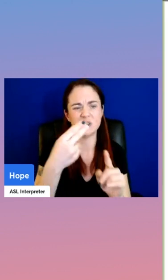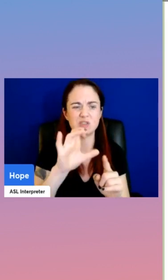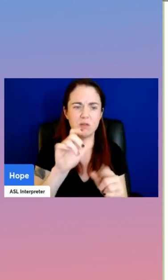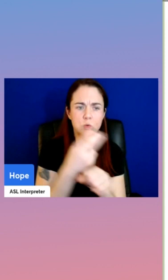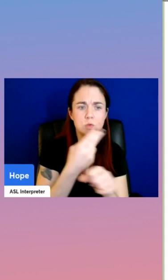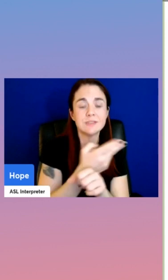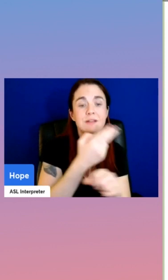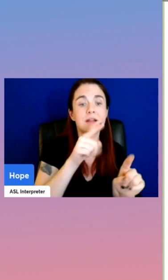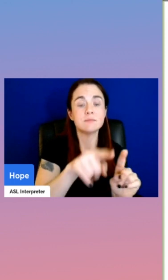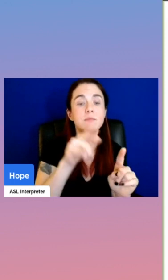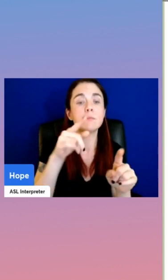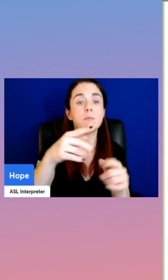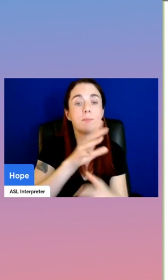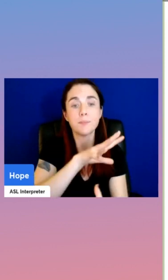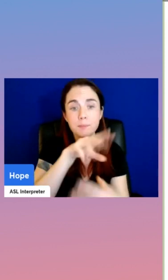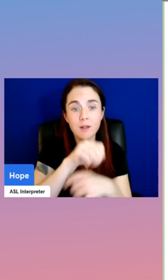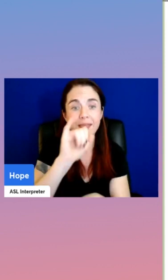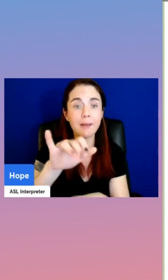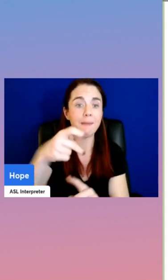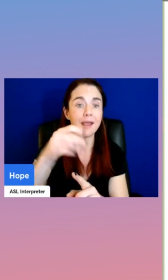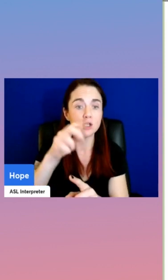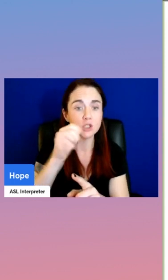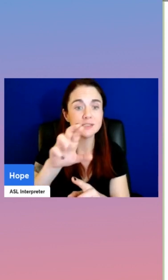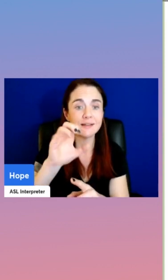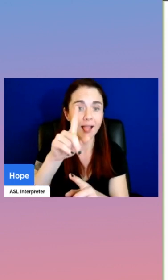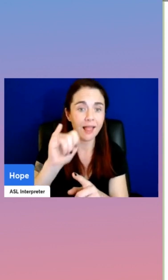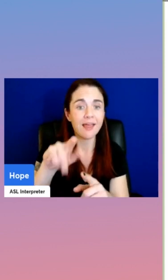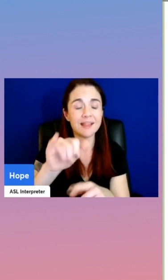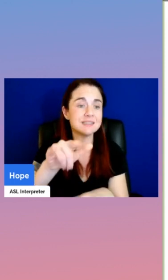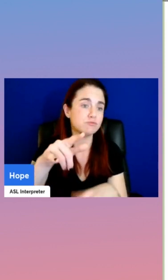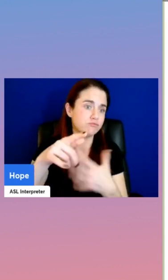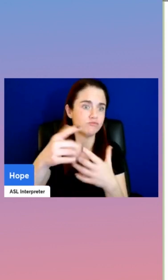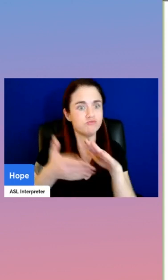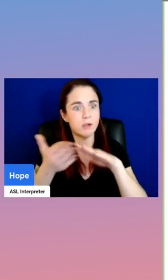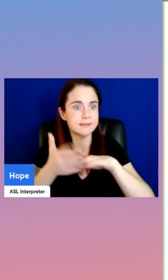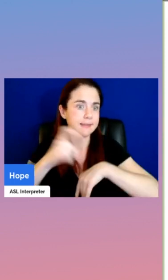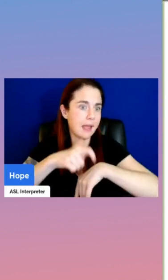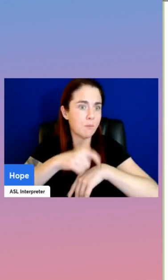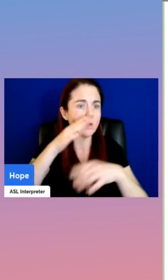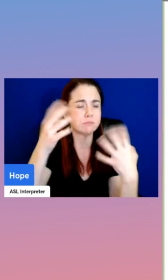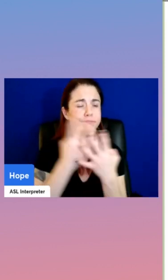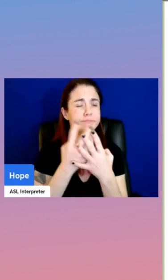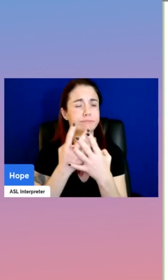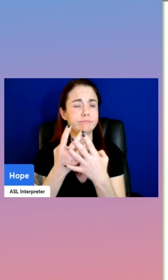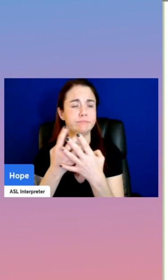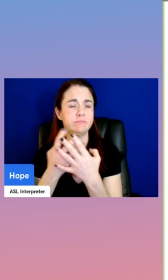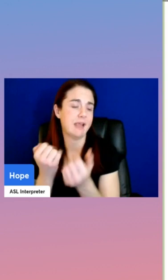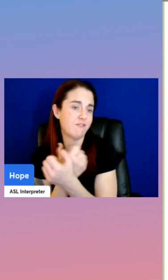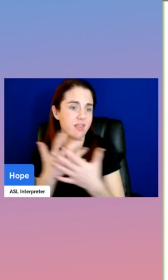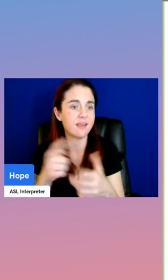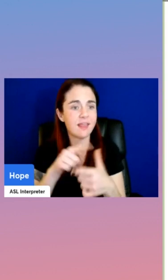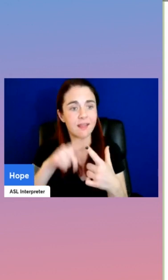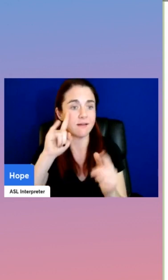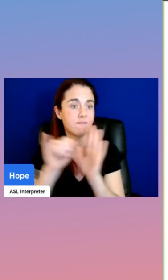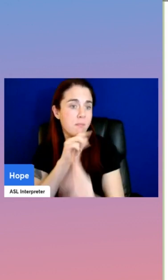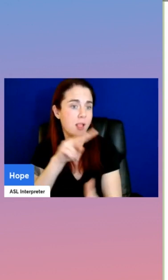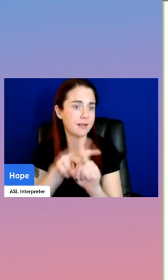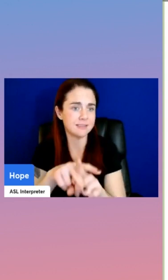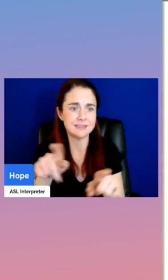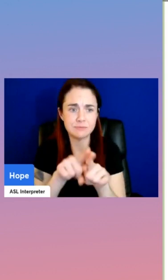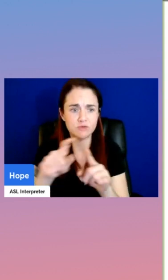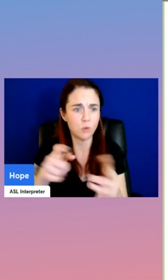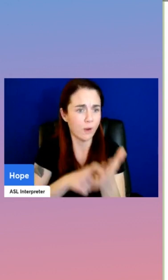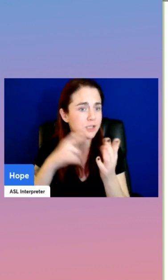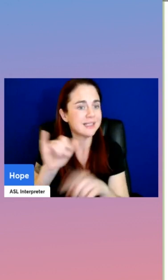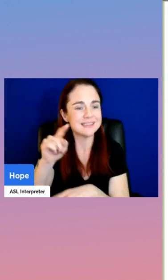part of a CI/CD pipeline, you have your Packer runtime, which will scan through all of your template files, identify what are the plugins that are required, just like what Terraform does with Terraform